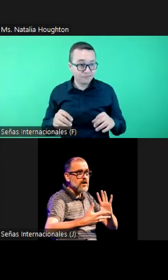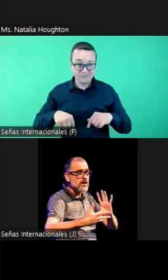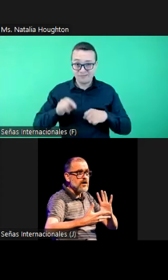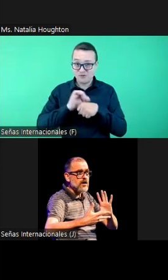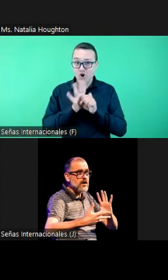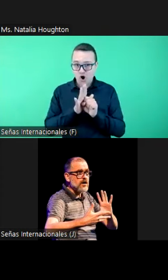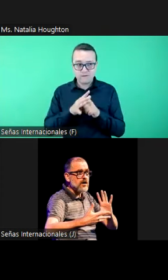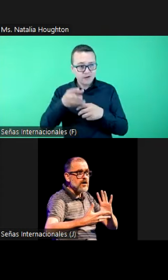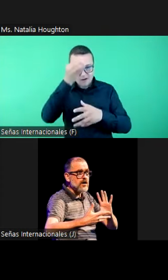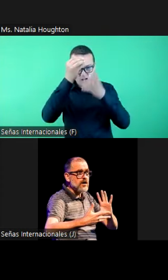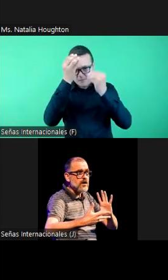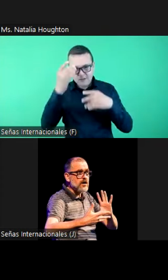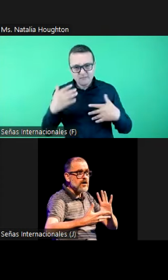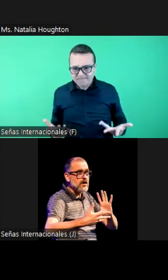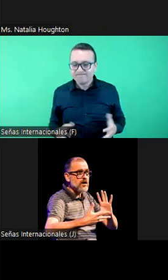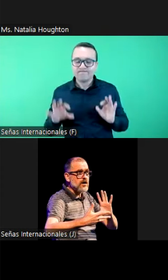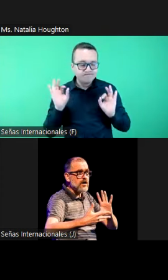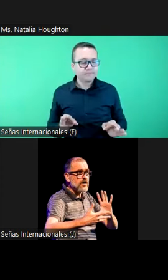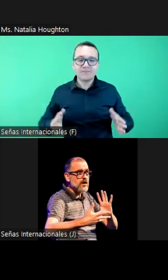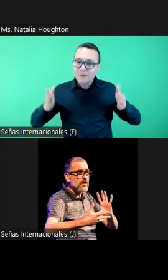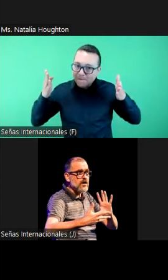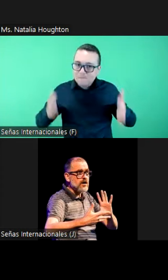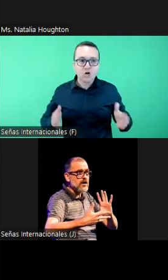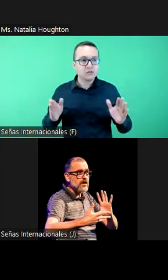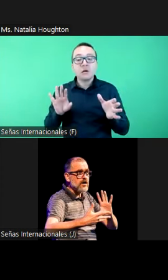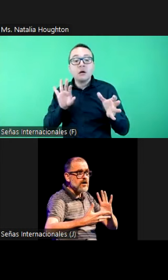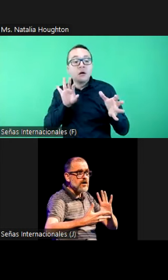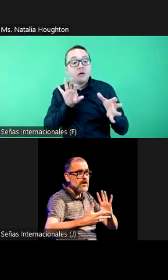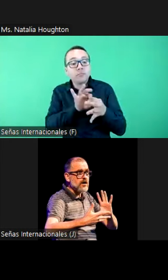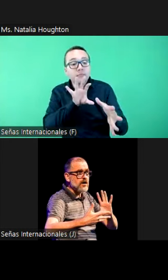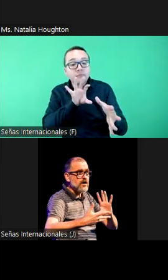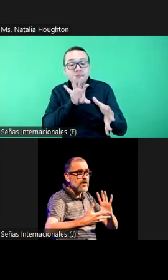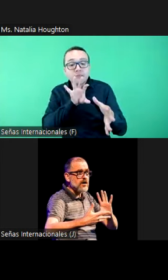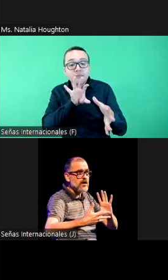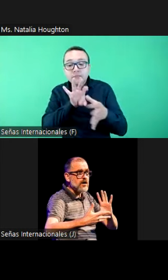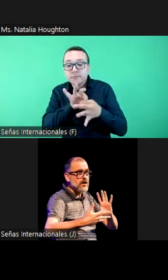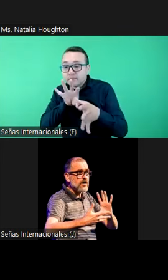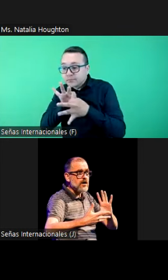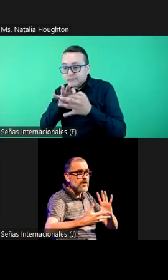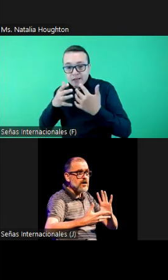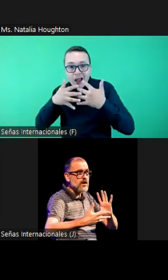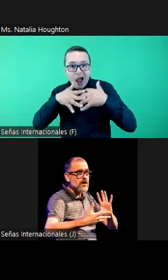lessons learned during the pandemic and the need of articulating